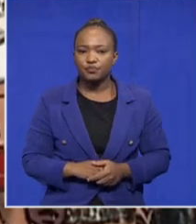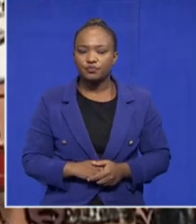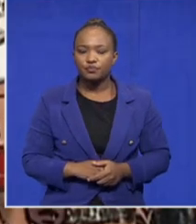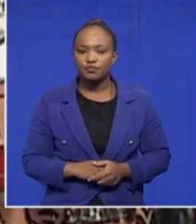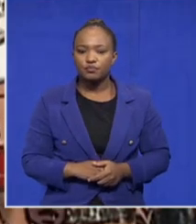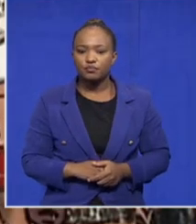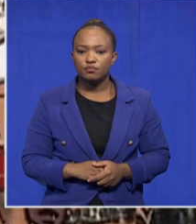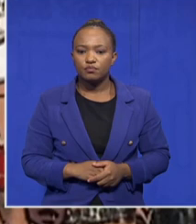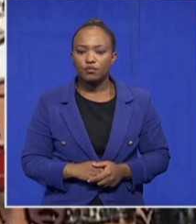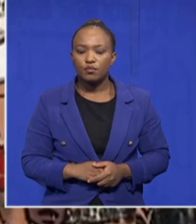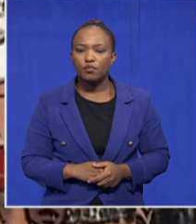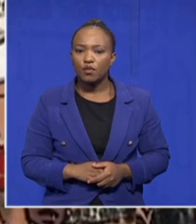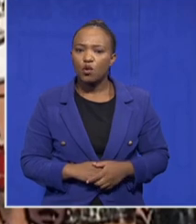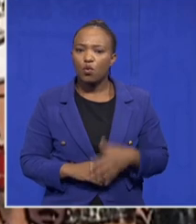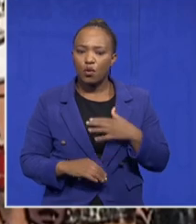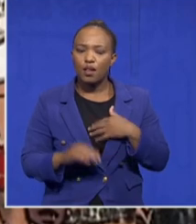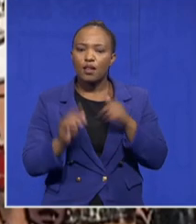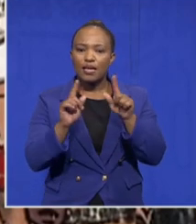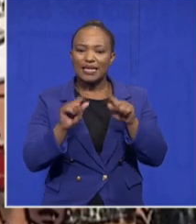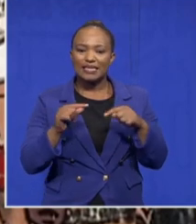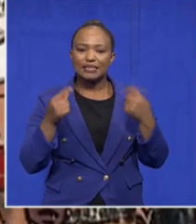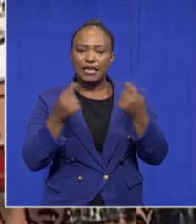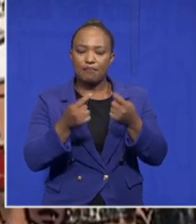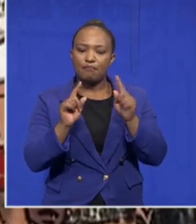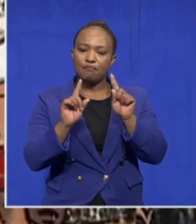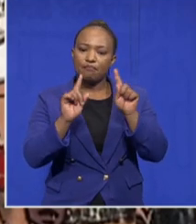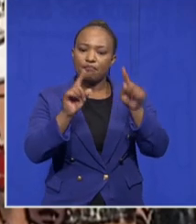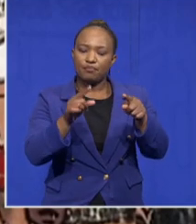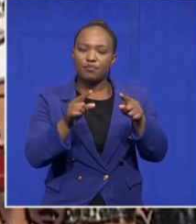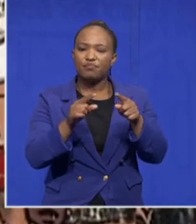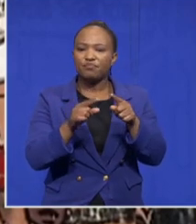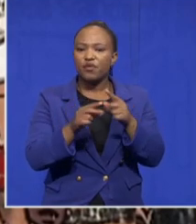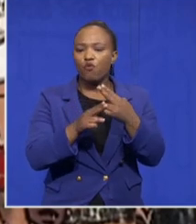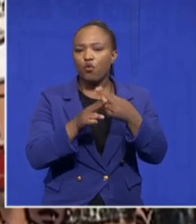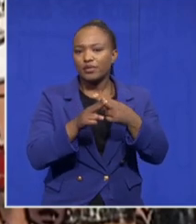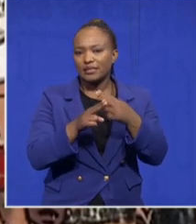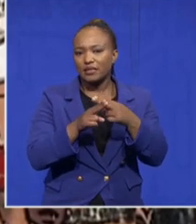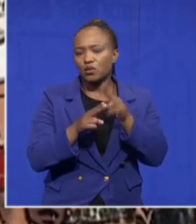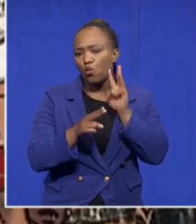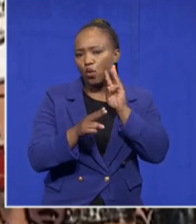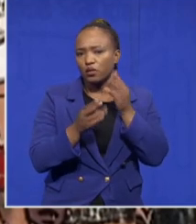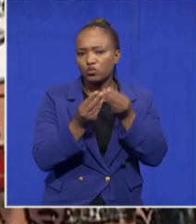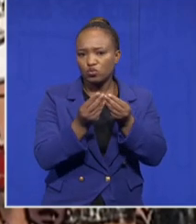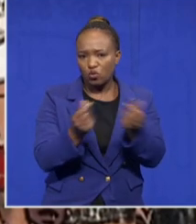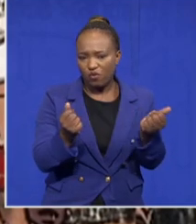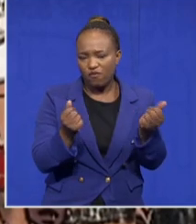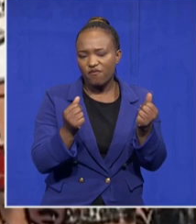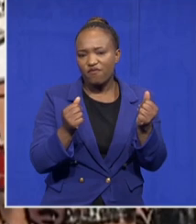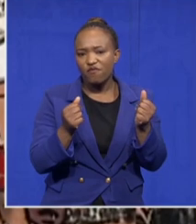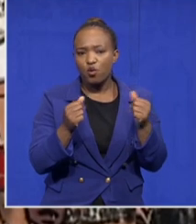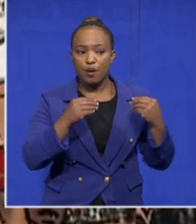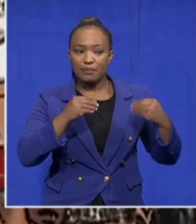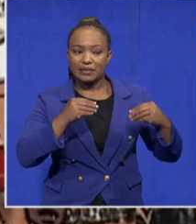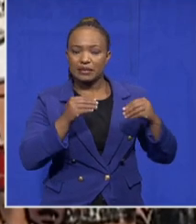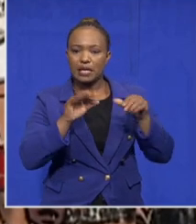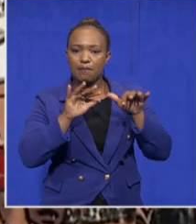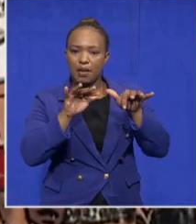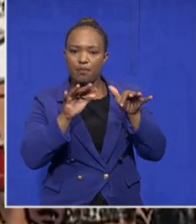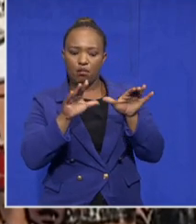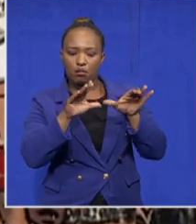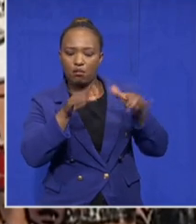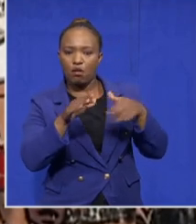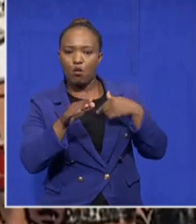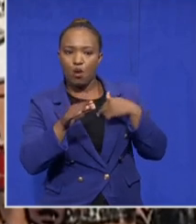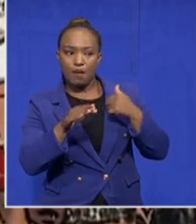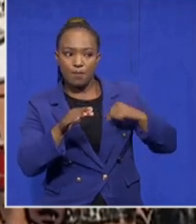that we are sending of sanitation to that business and try to address the issue with the business people there. But we will engage them as the